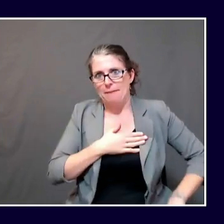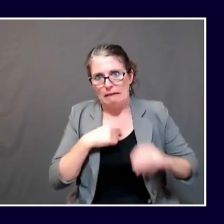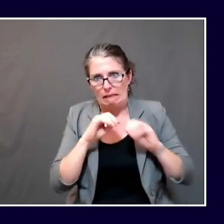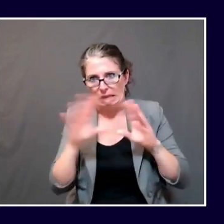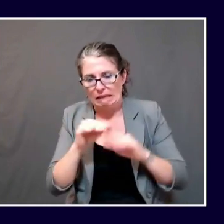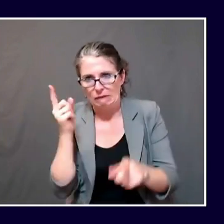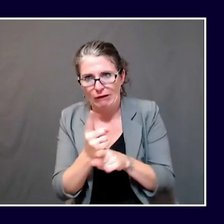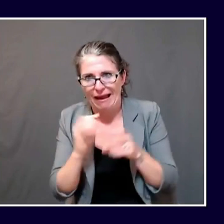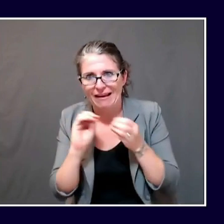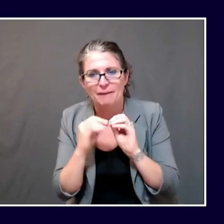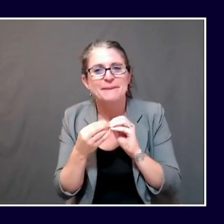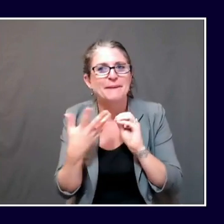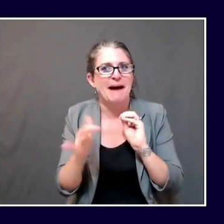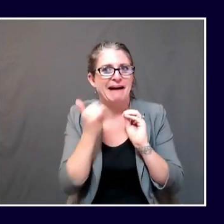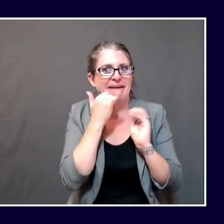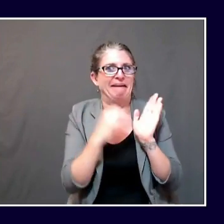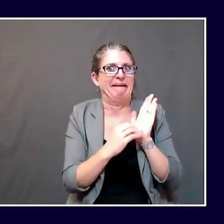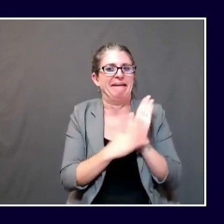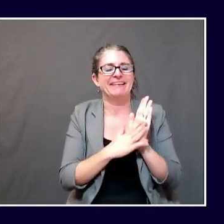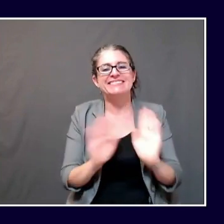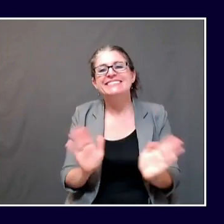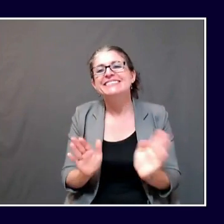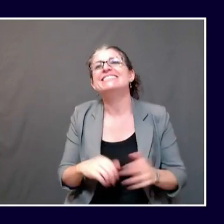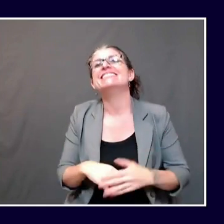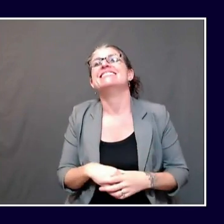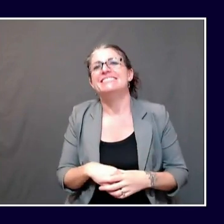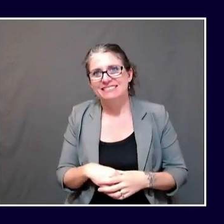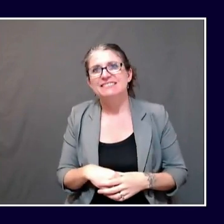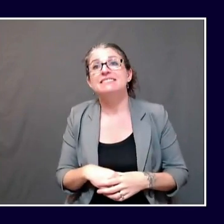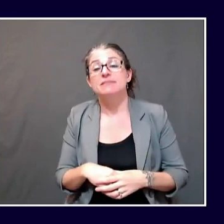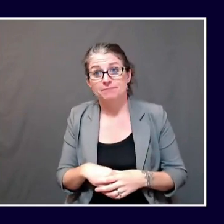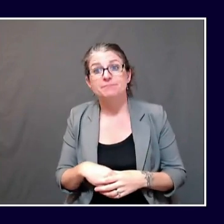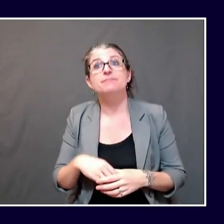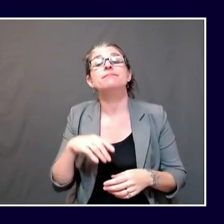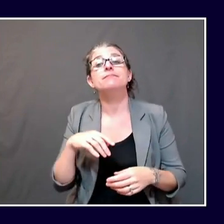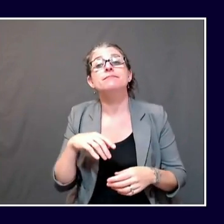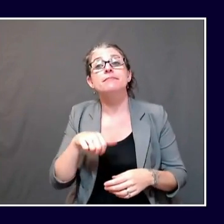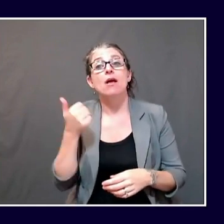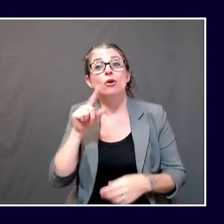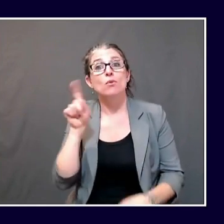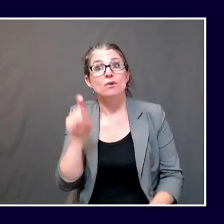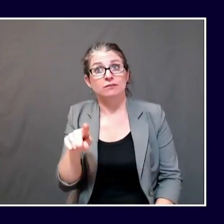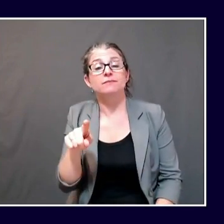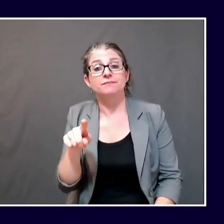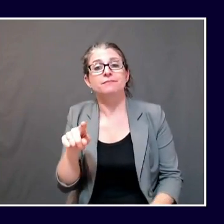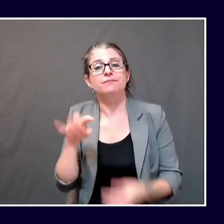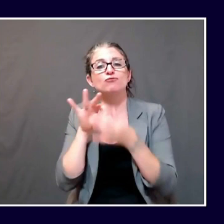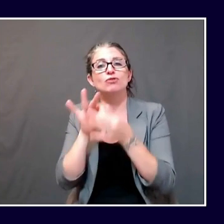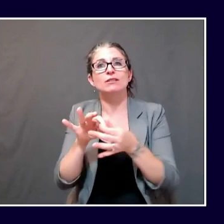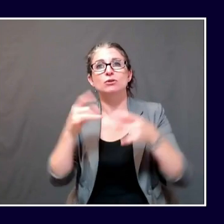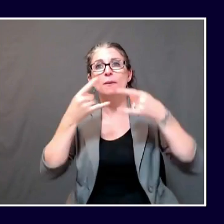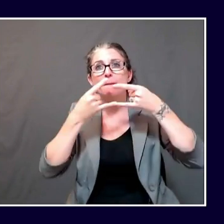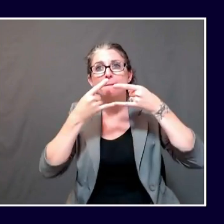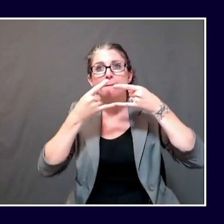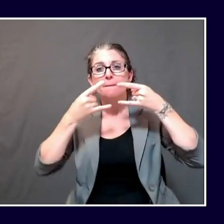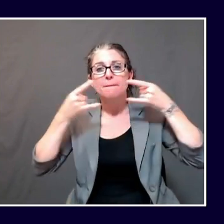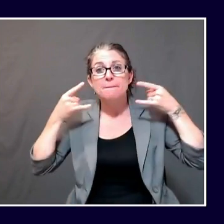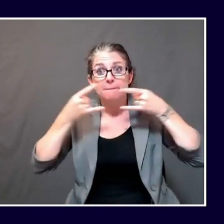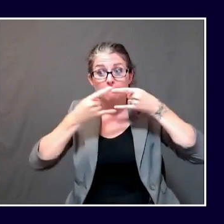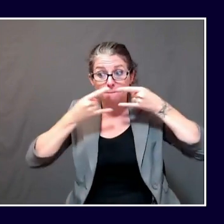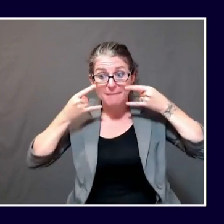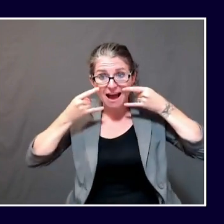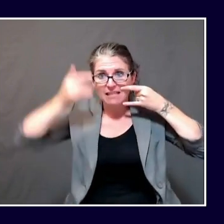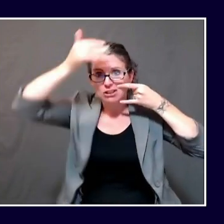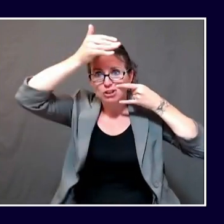asked about face masks or face shields in addition to face masks, or if they fit properly and cover